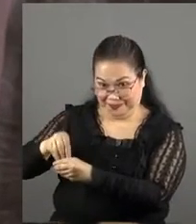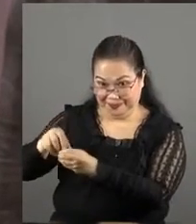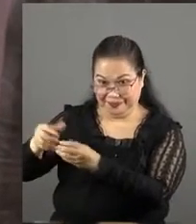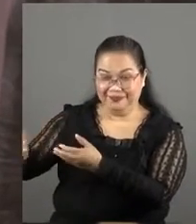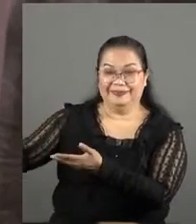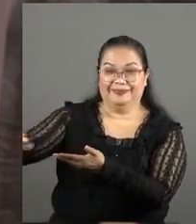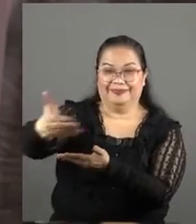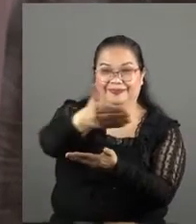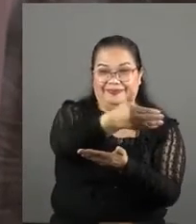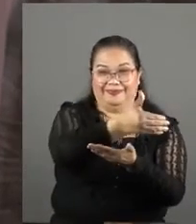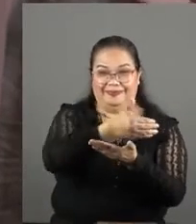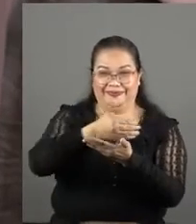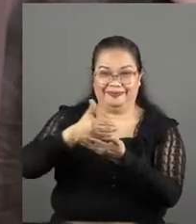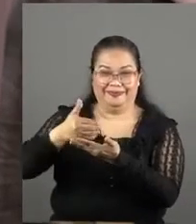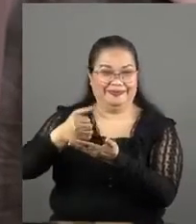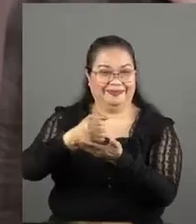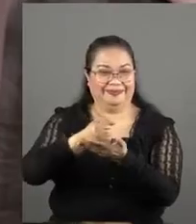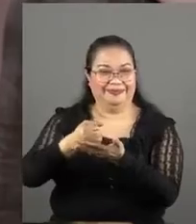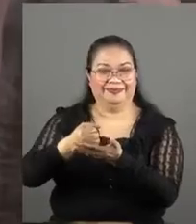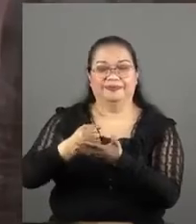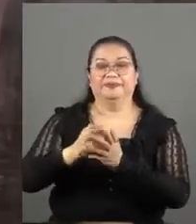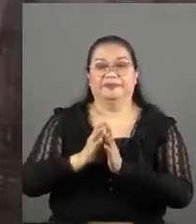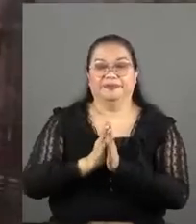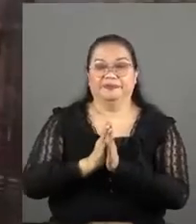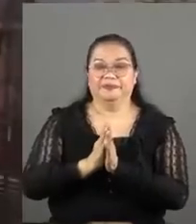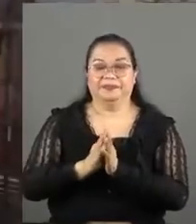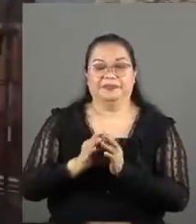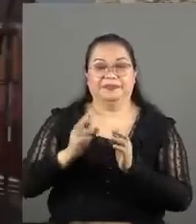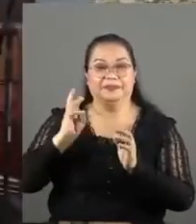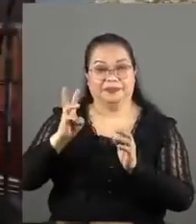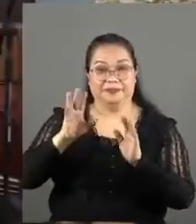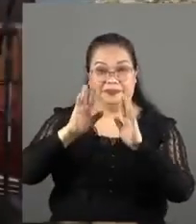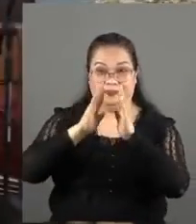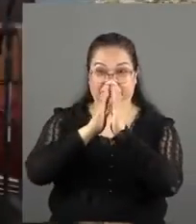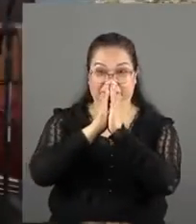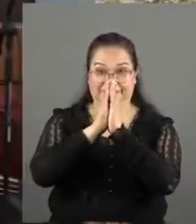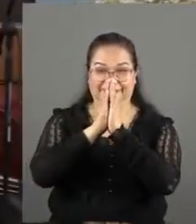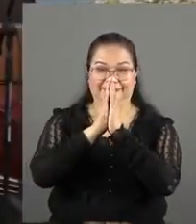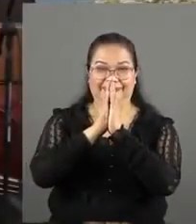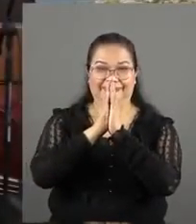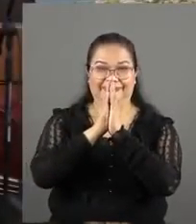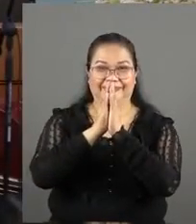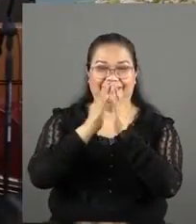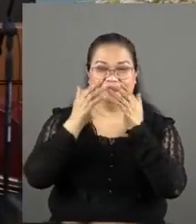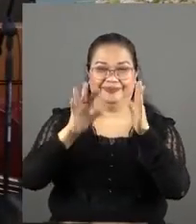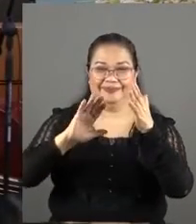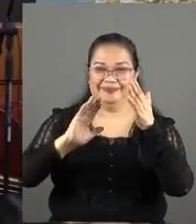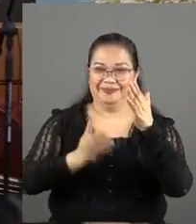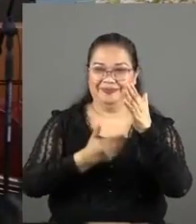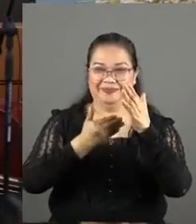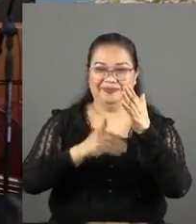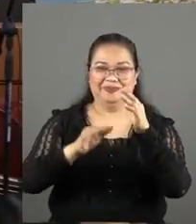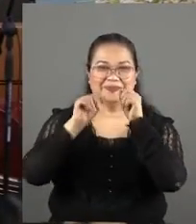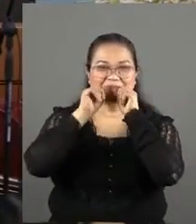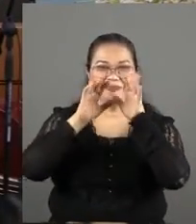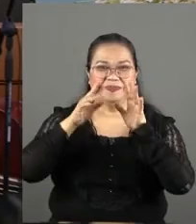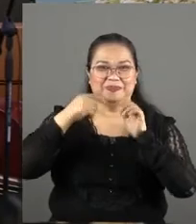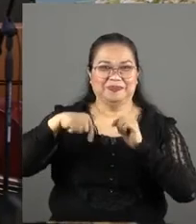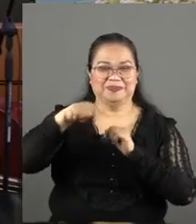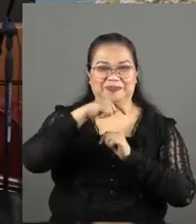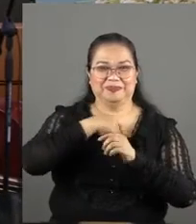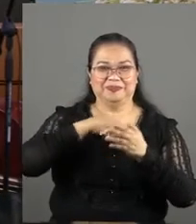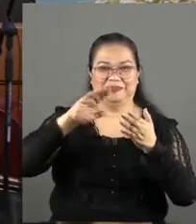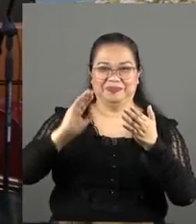them easily. I'll be praying, and then our choir will continue to bless us